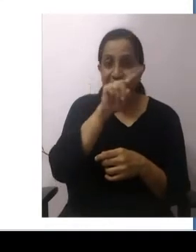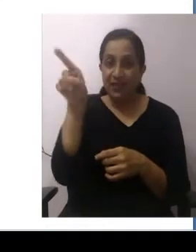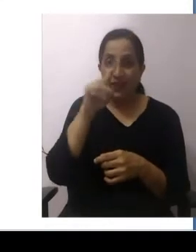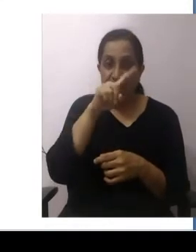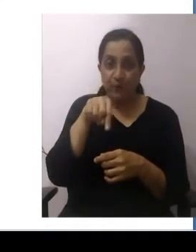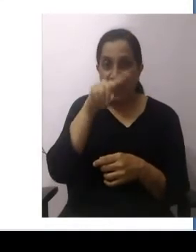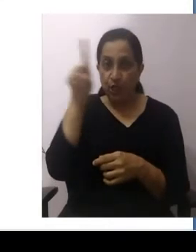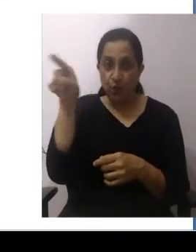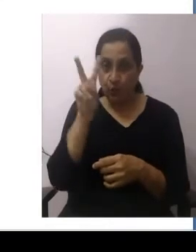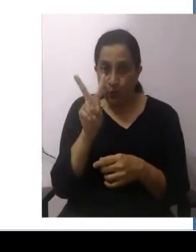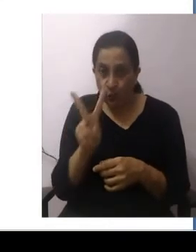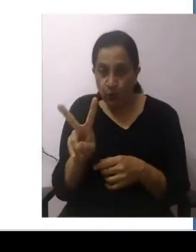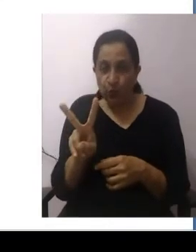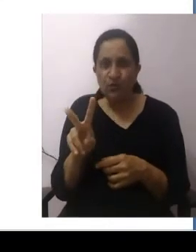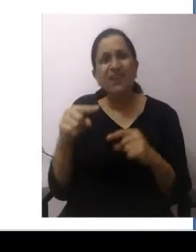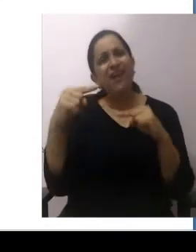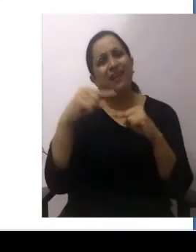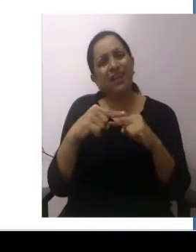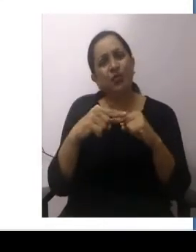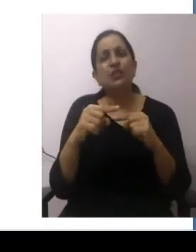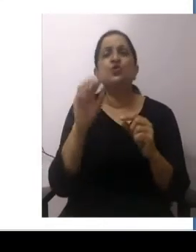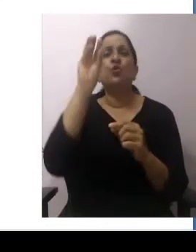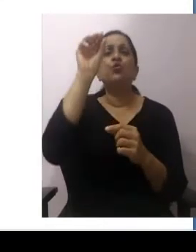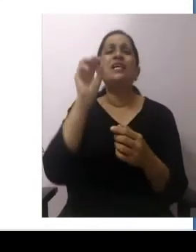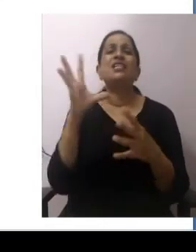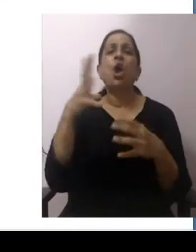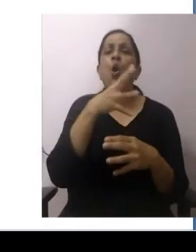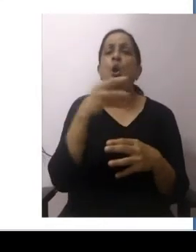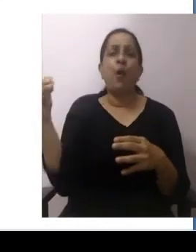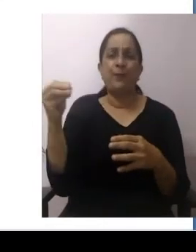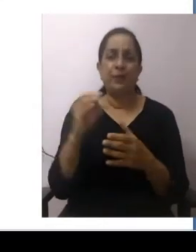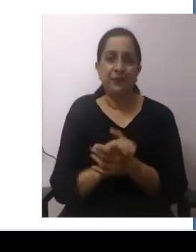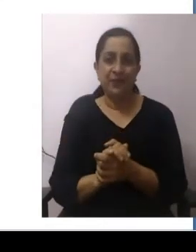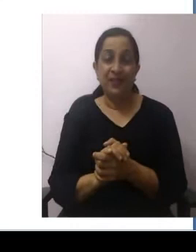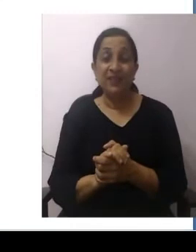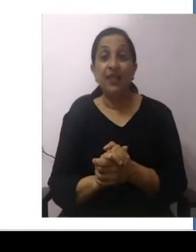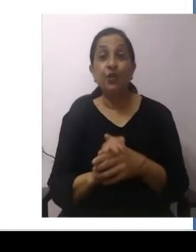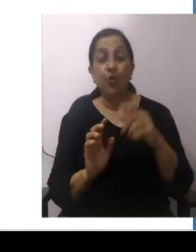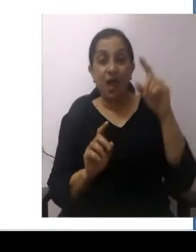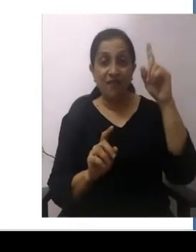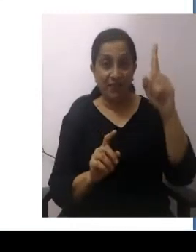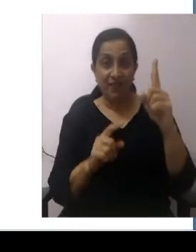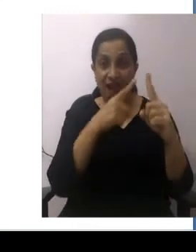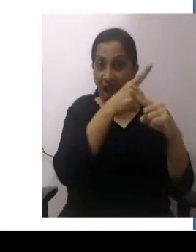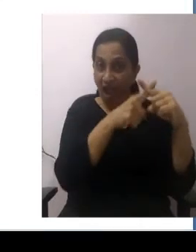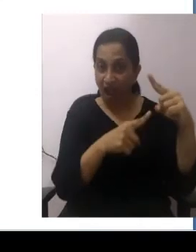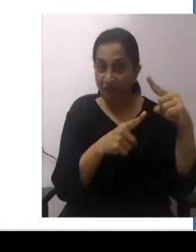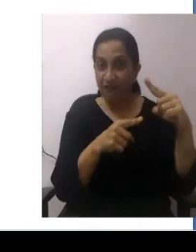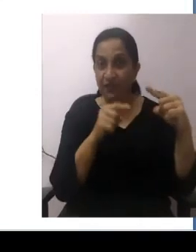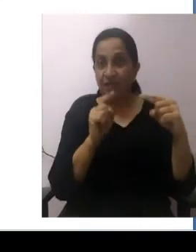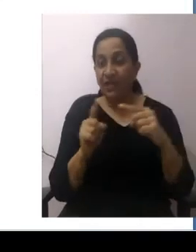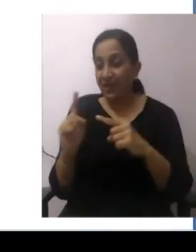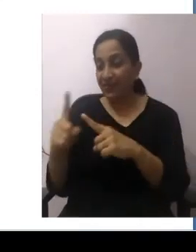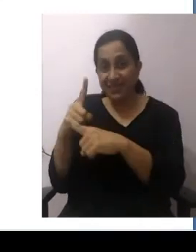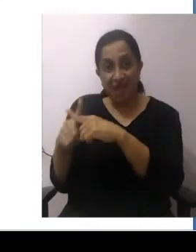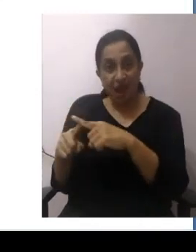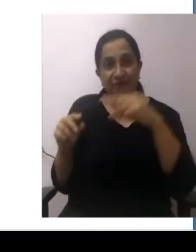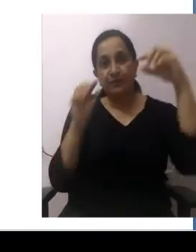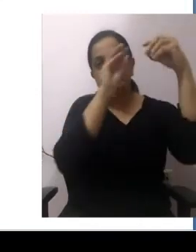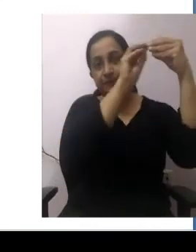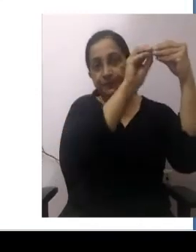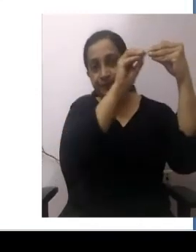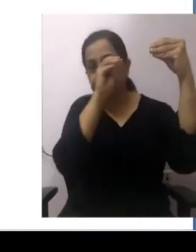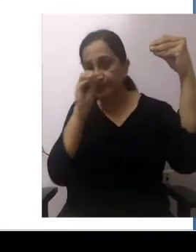root 2 for 45, both are equal, so you put one below the other. What remains is only 30 and 60. So this half,